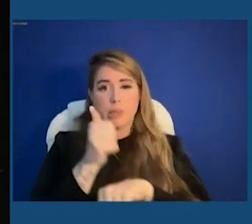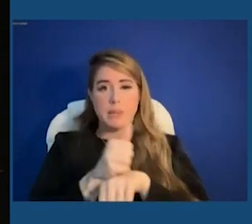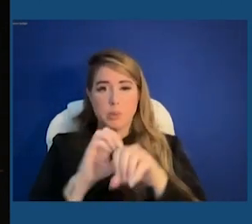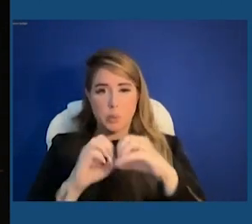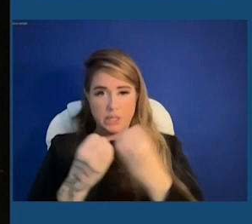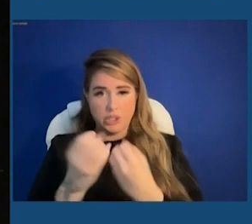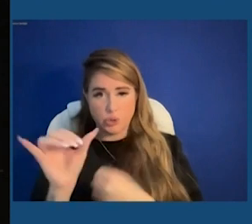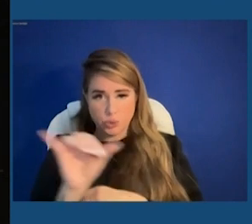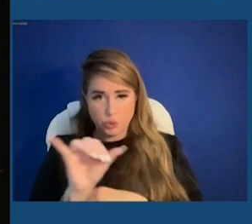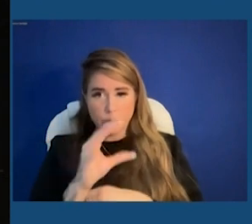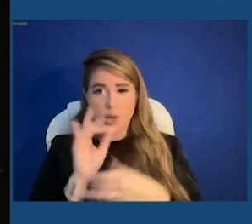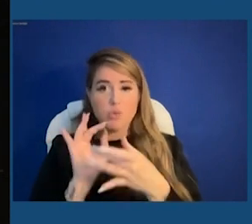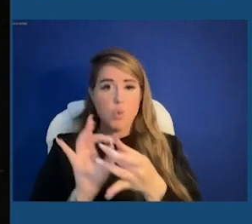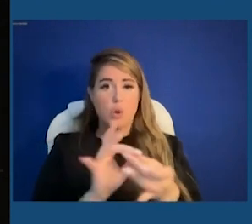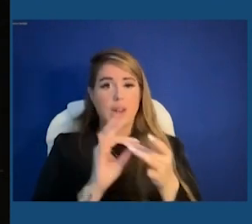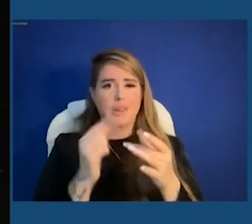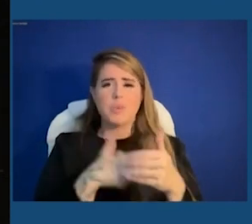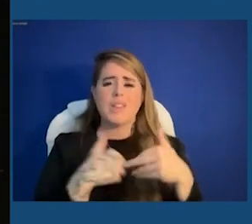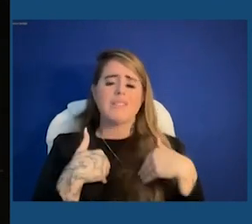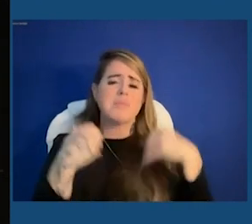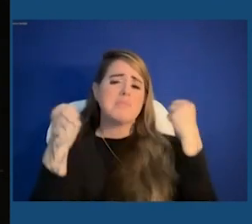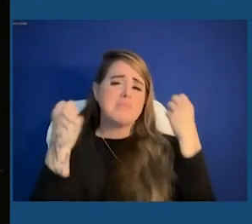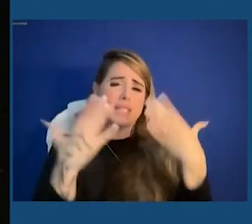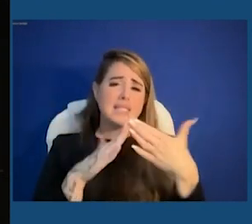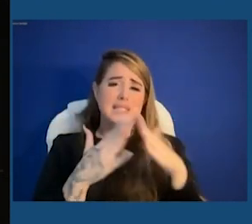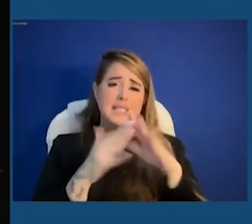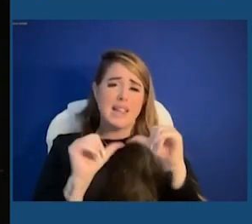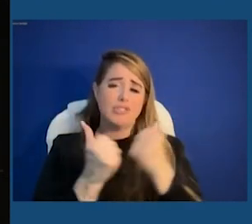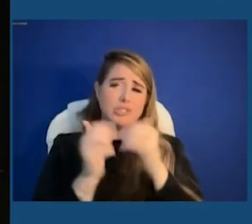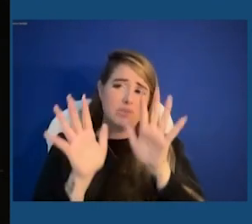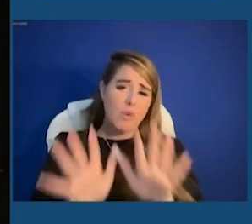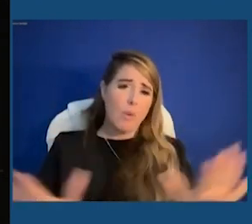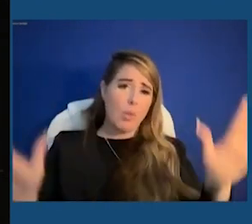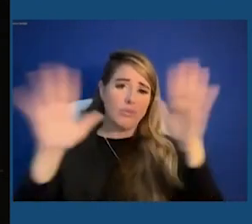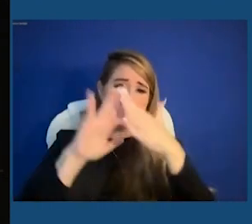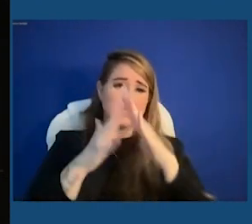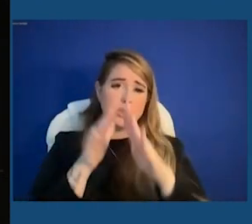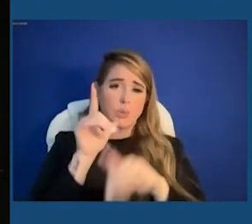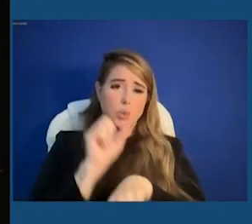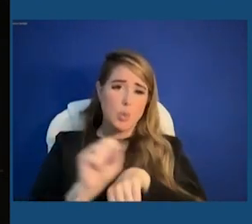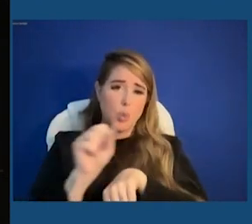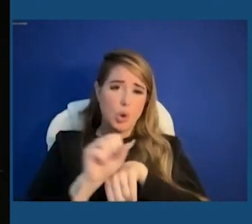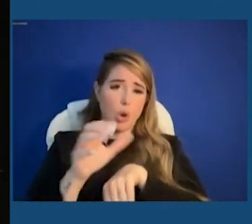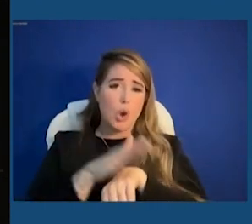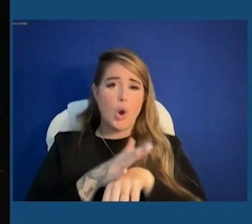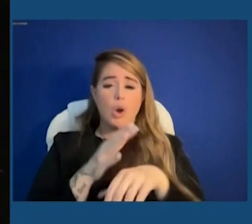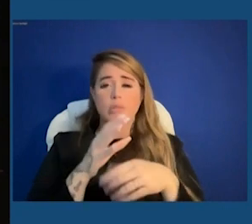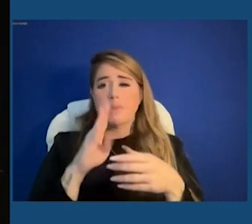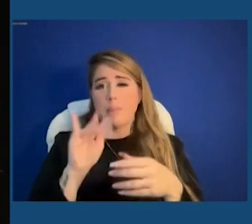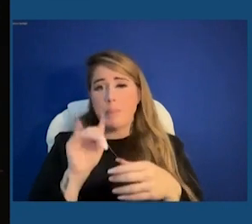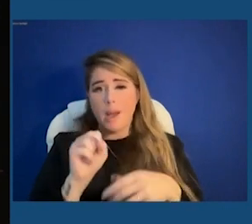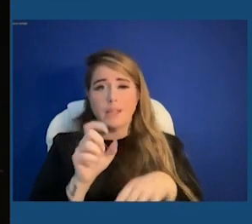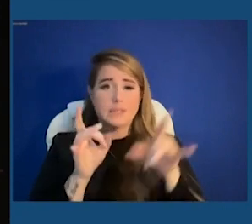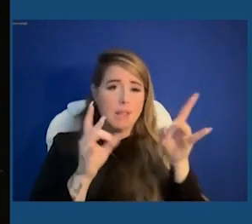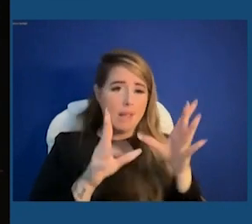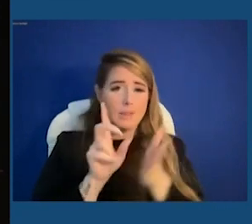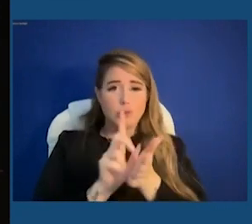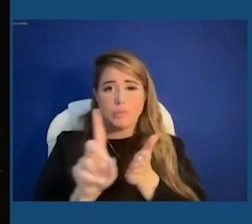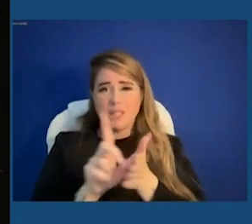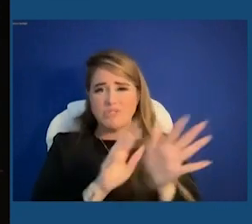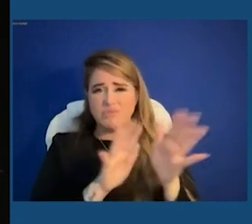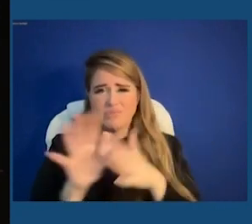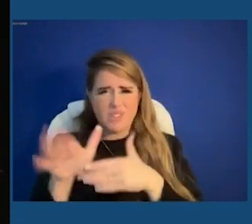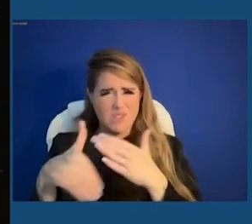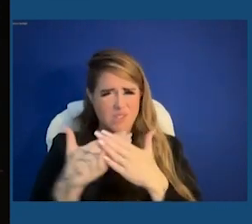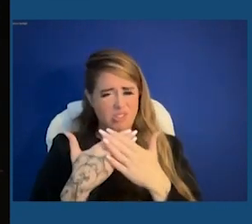And coordinating. We have so many city agencies across this city that work on issues related to bias, hate, and discrimination. Let's all come to the